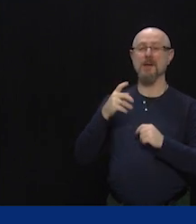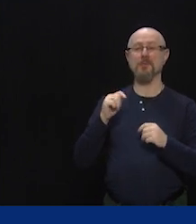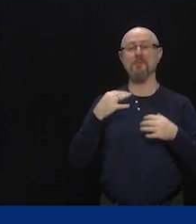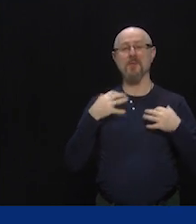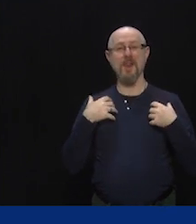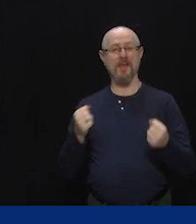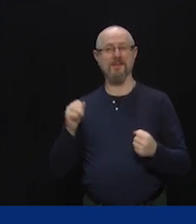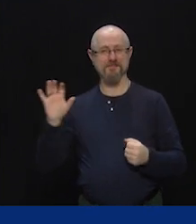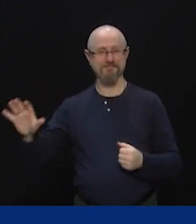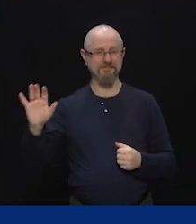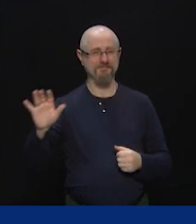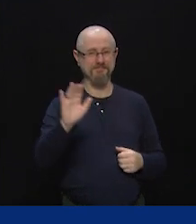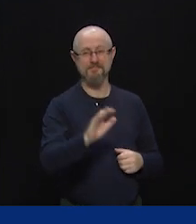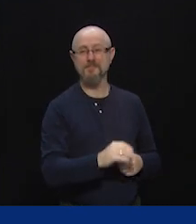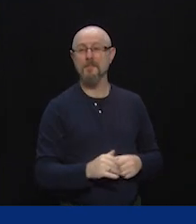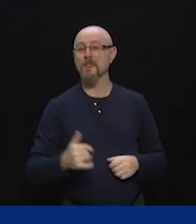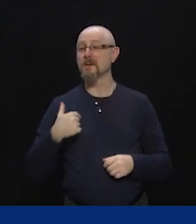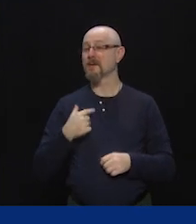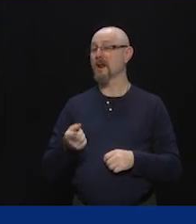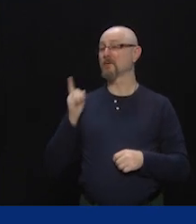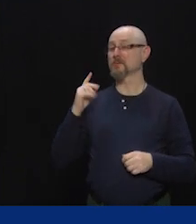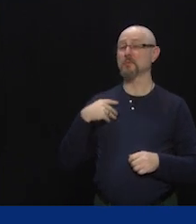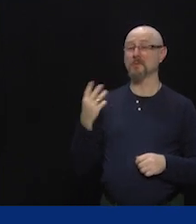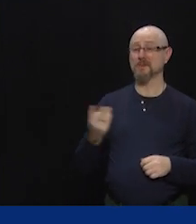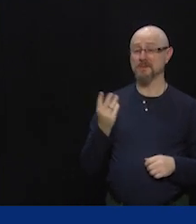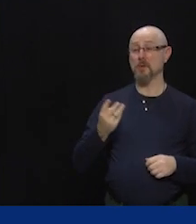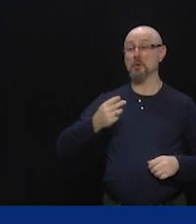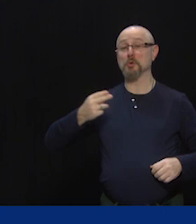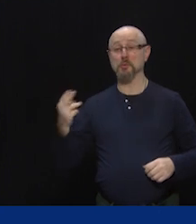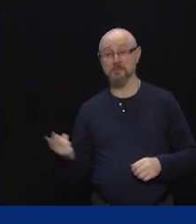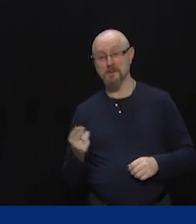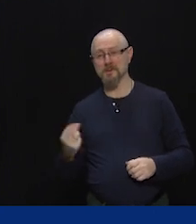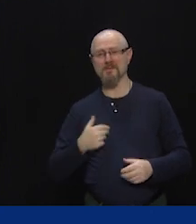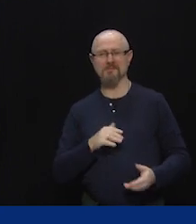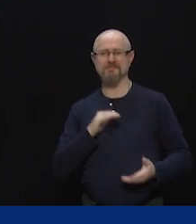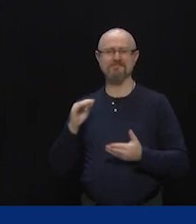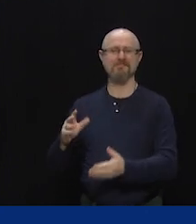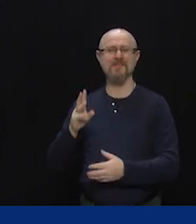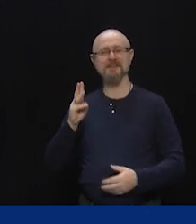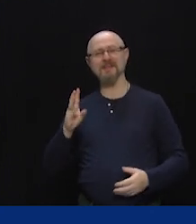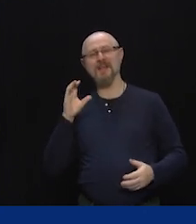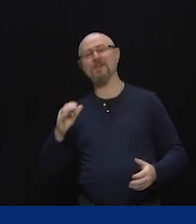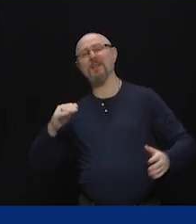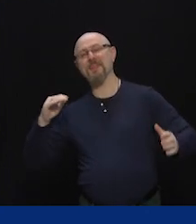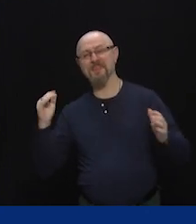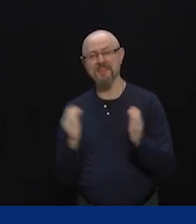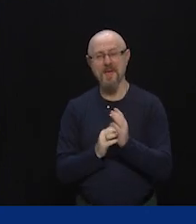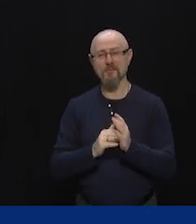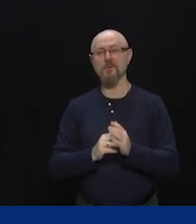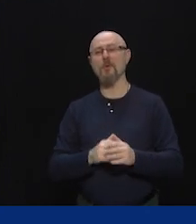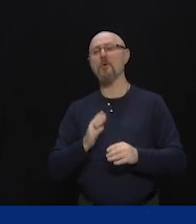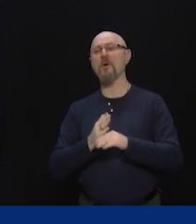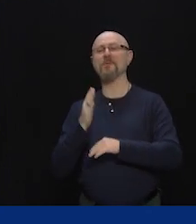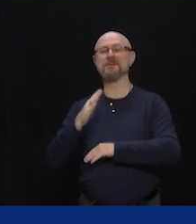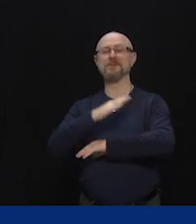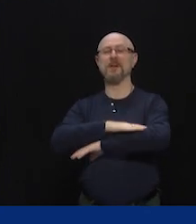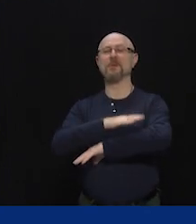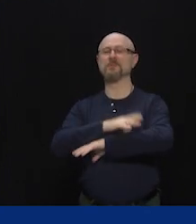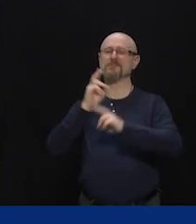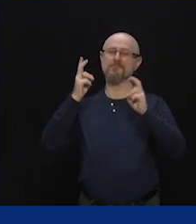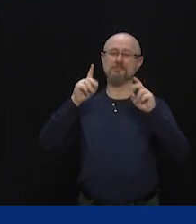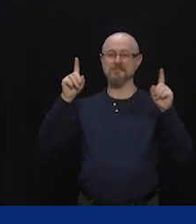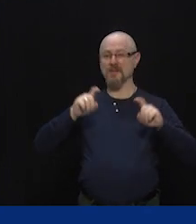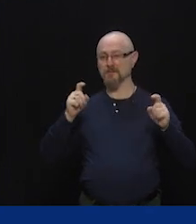City. Last Wednesday and Thursday, we delivered 600,000 over-the-counter tests directly to New York City.